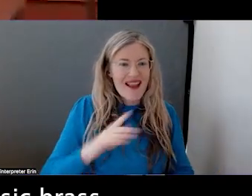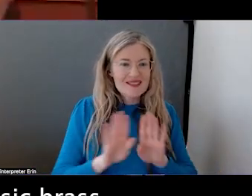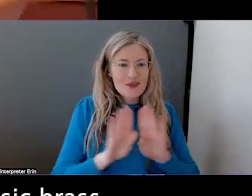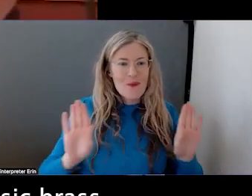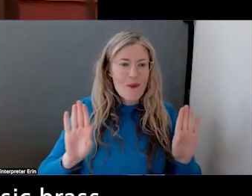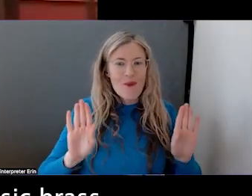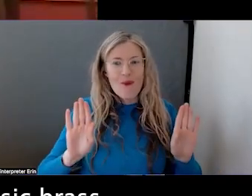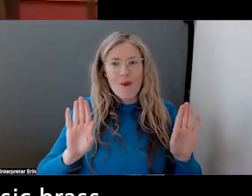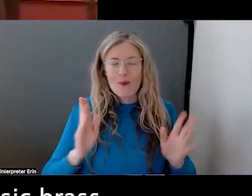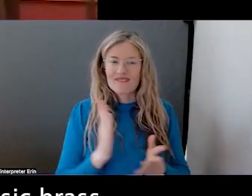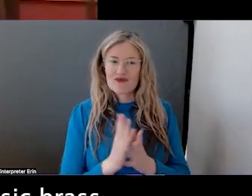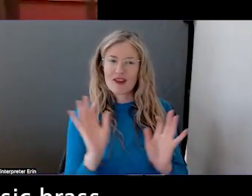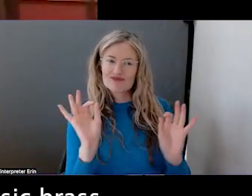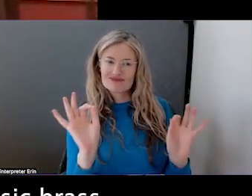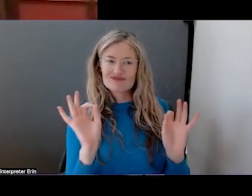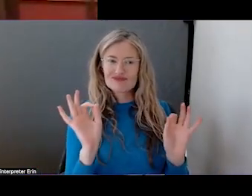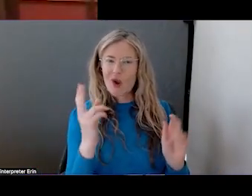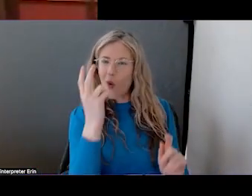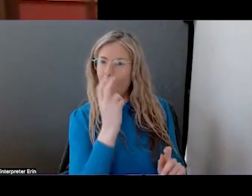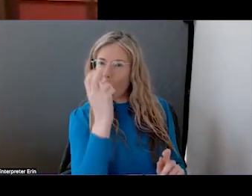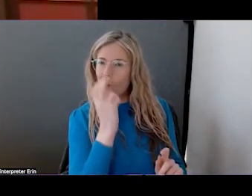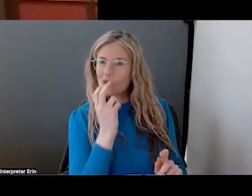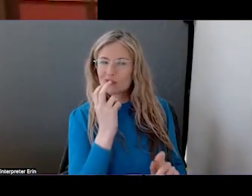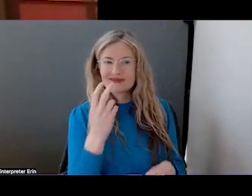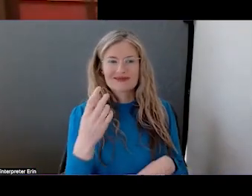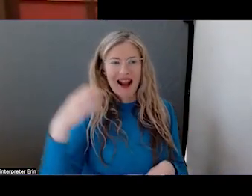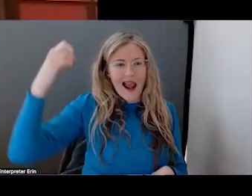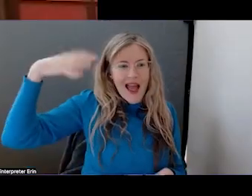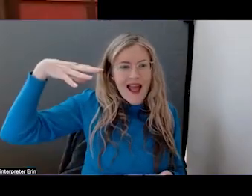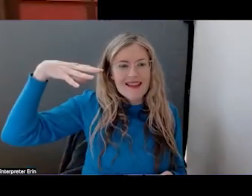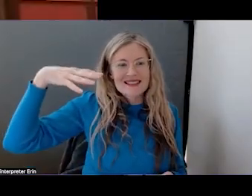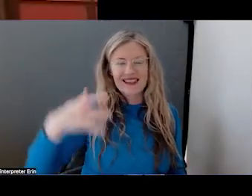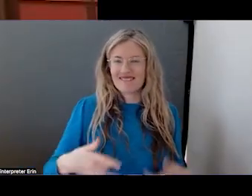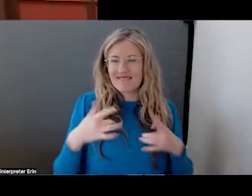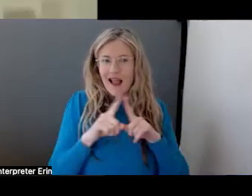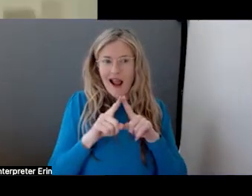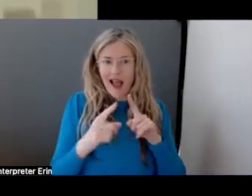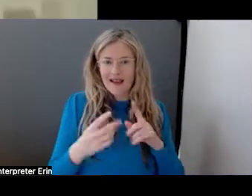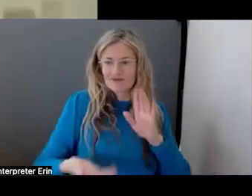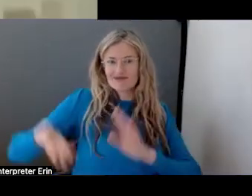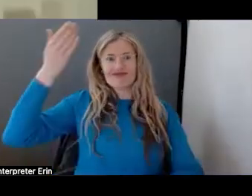very classic brass lampshades. Yeah, so kind of from another time today.